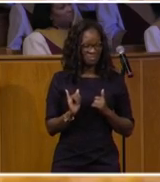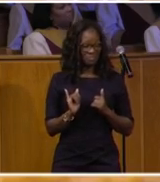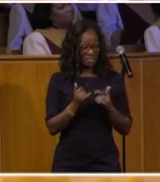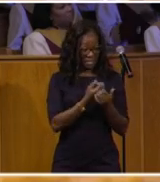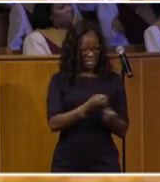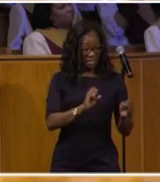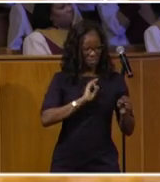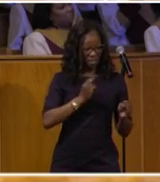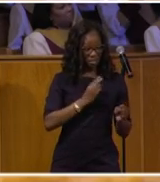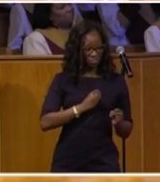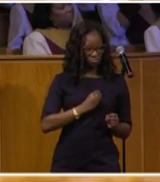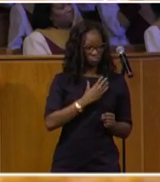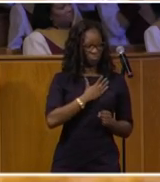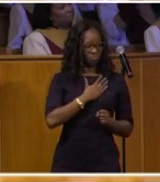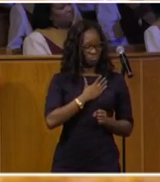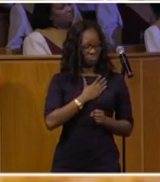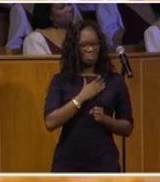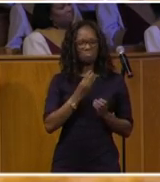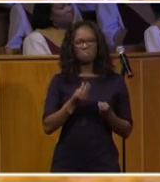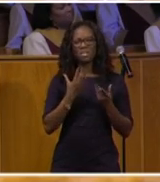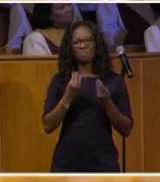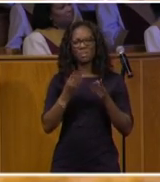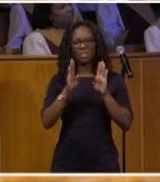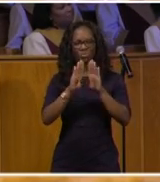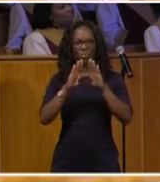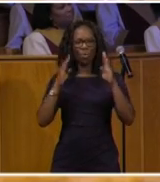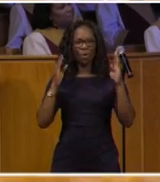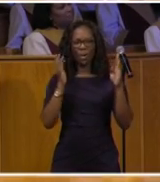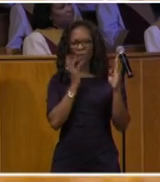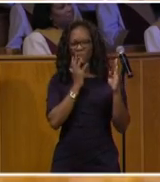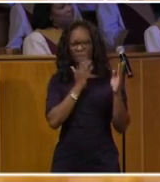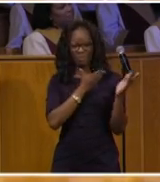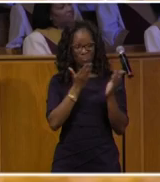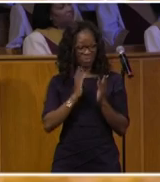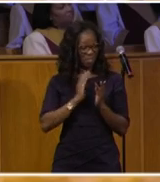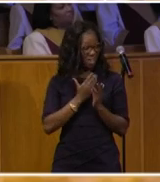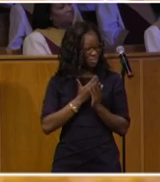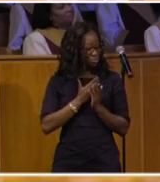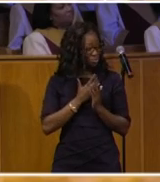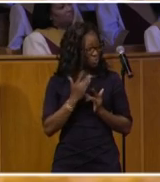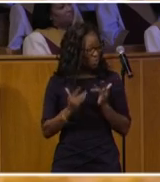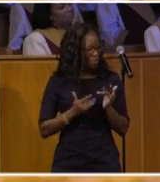And so when he opens many doors, he brings us joy.